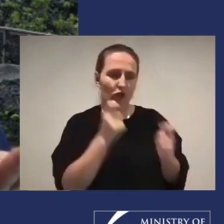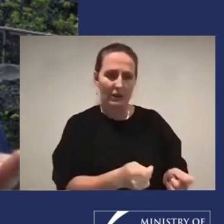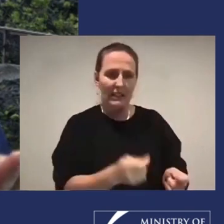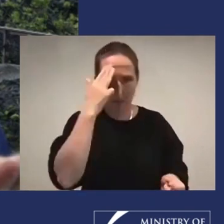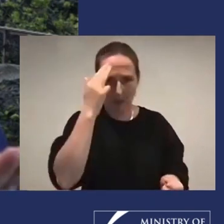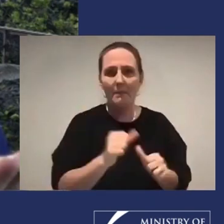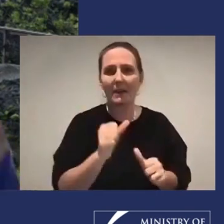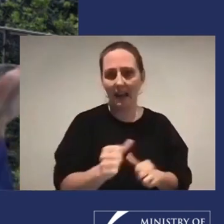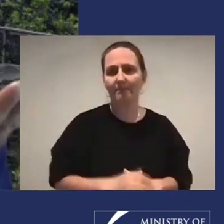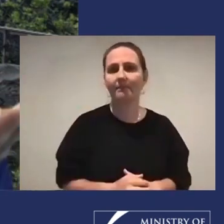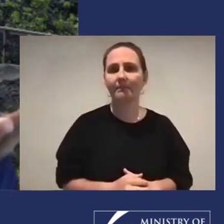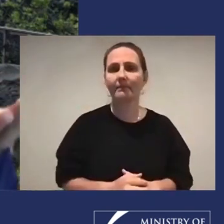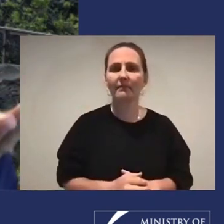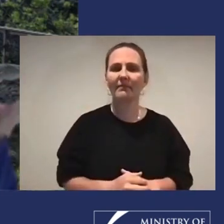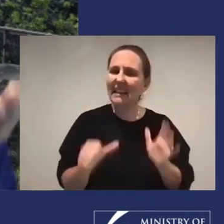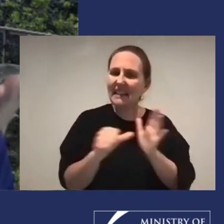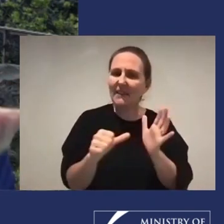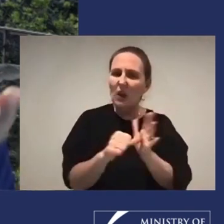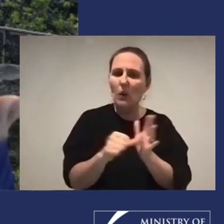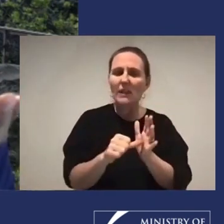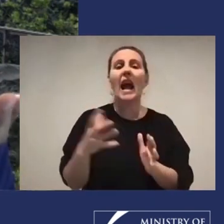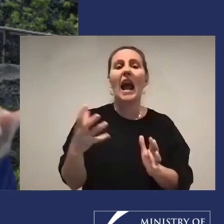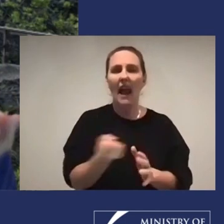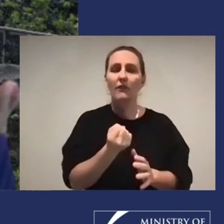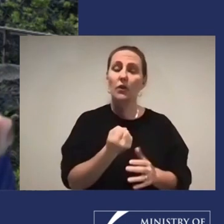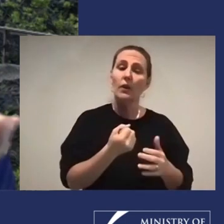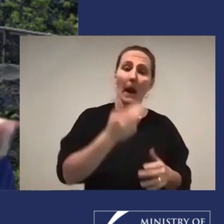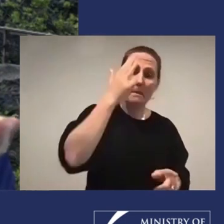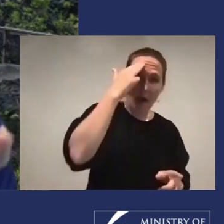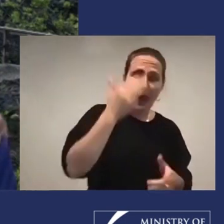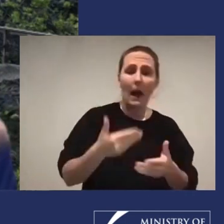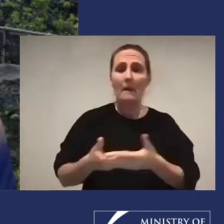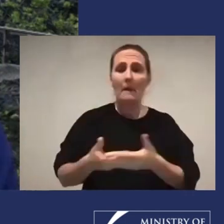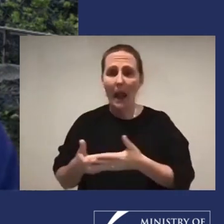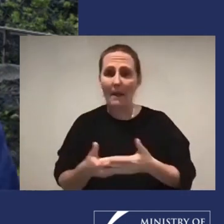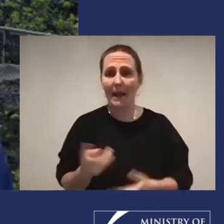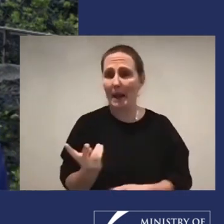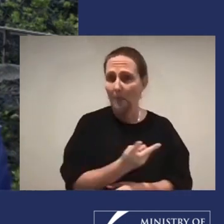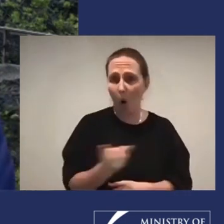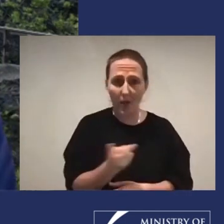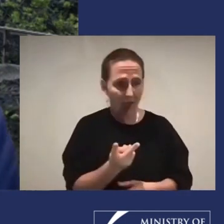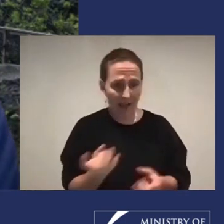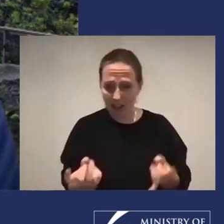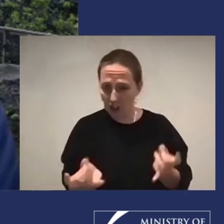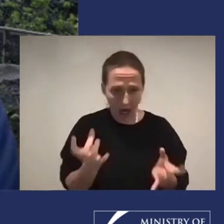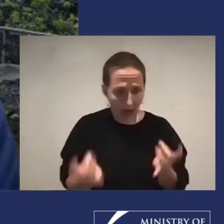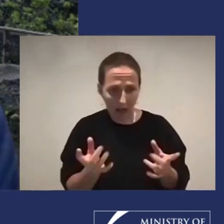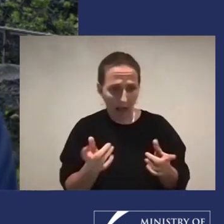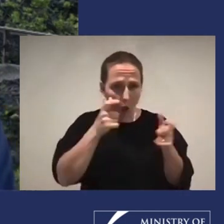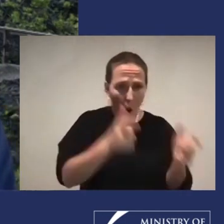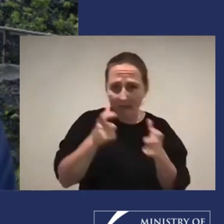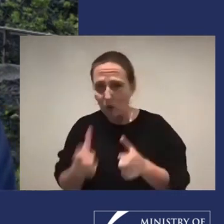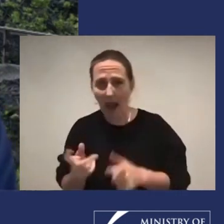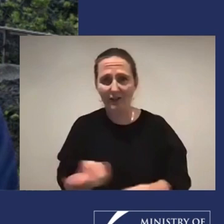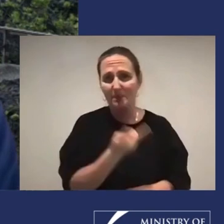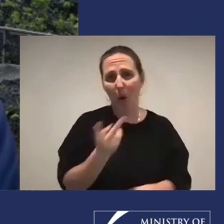balance. You know, you've got to balance the mum and the baby's health as well. So you're constantly juggling two people. Yeah, so that's been our experience